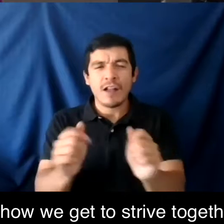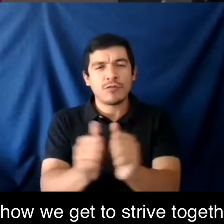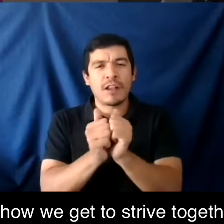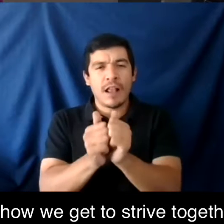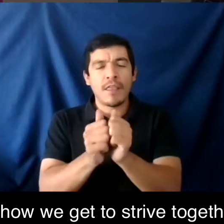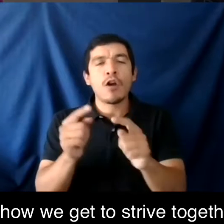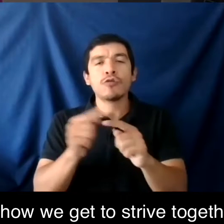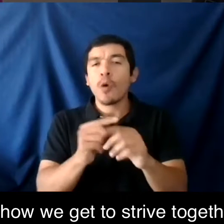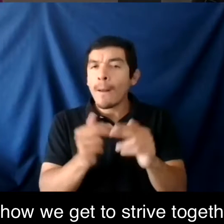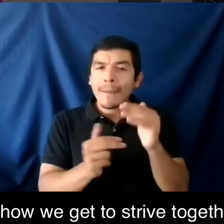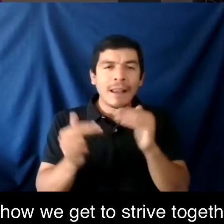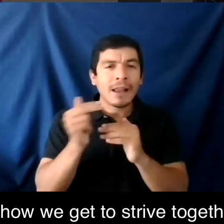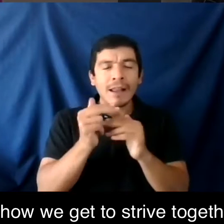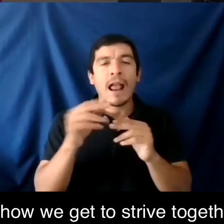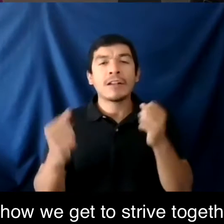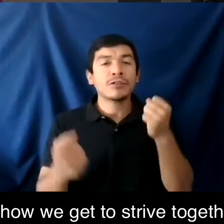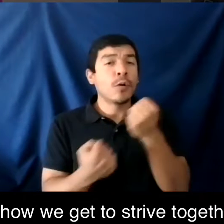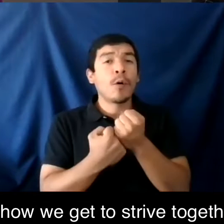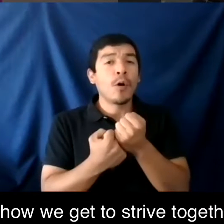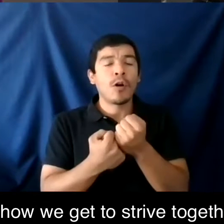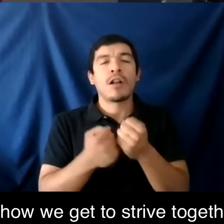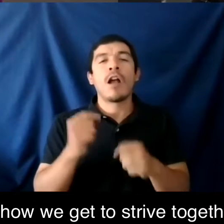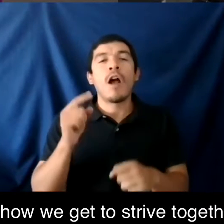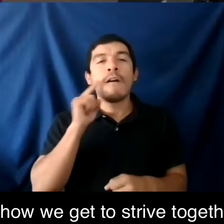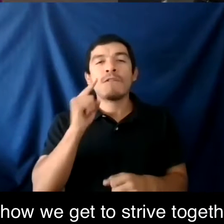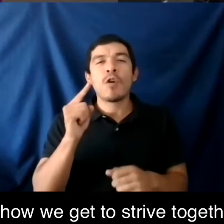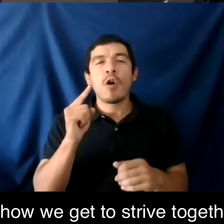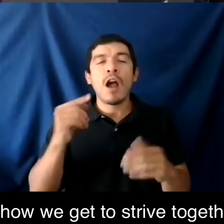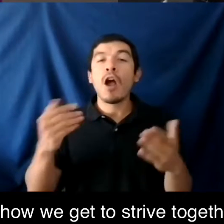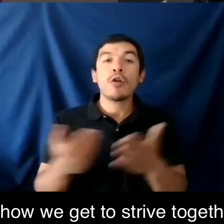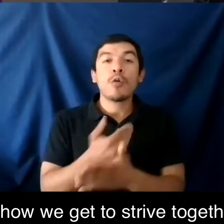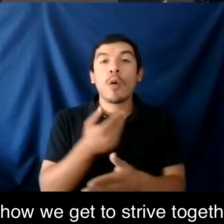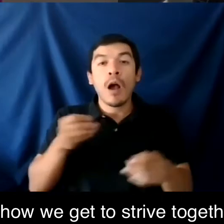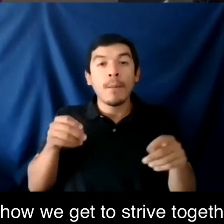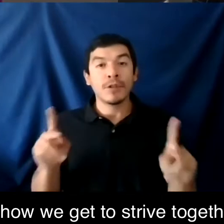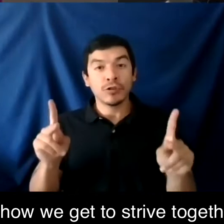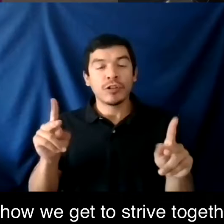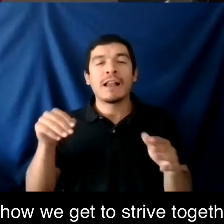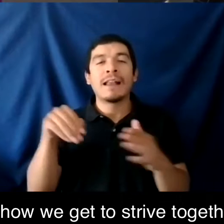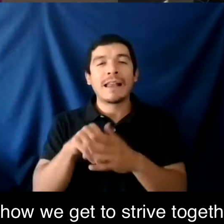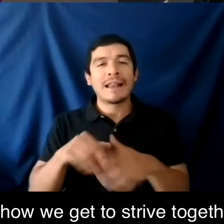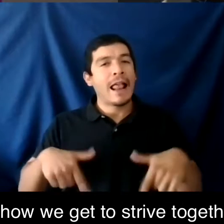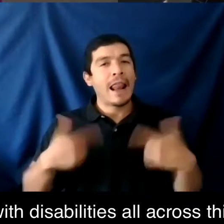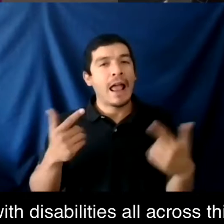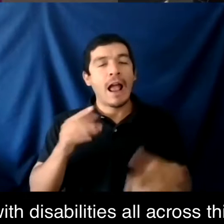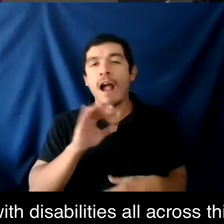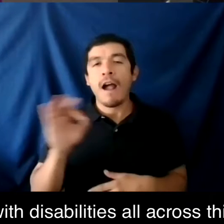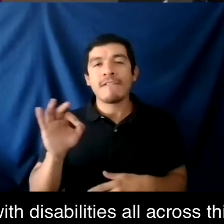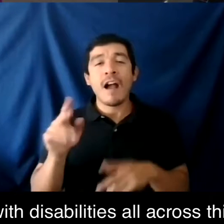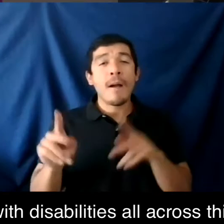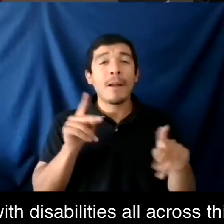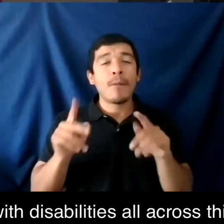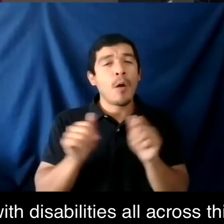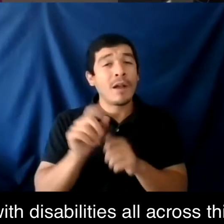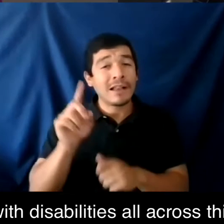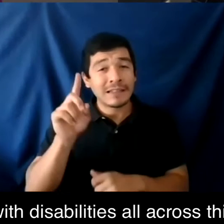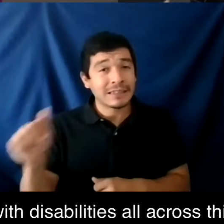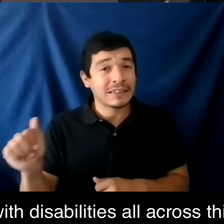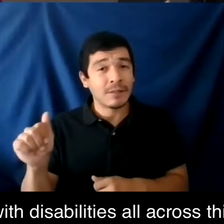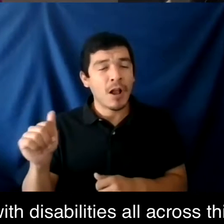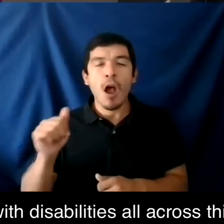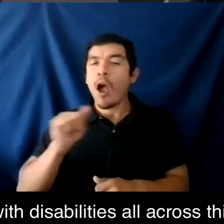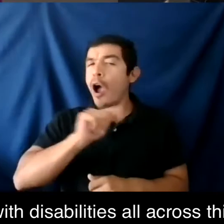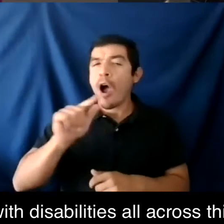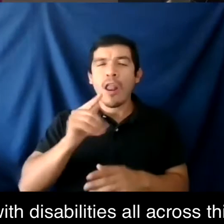to build support for enhanced opportunities in the lives of people with disabilities